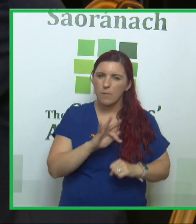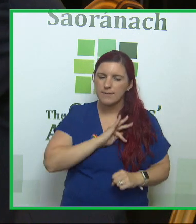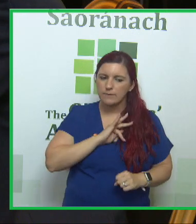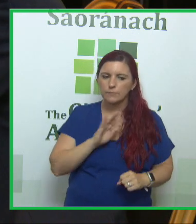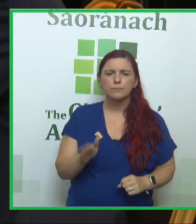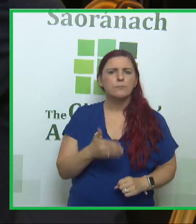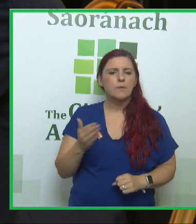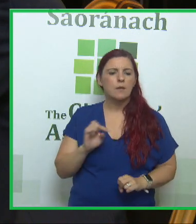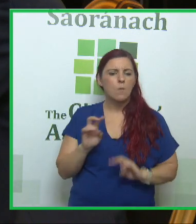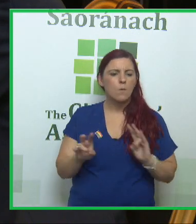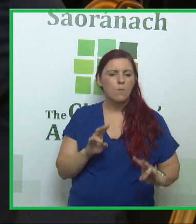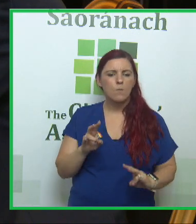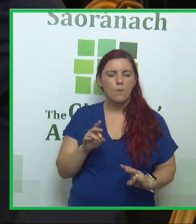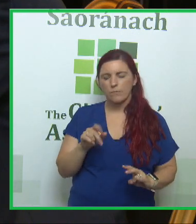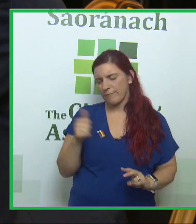alcohol and